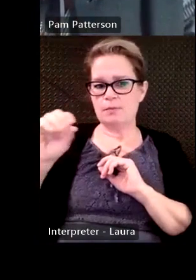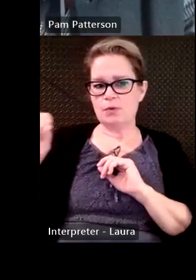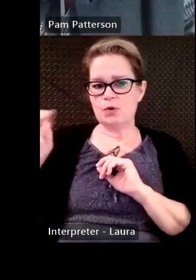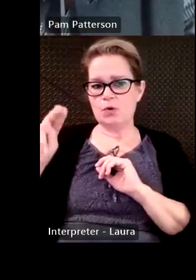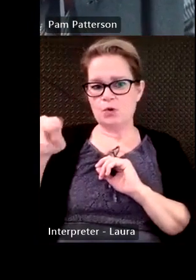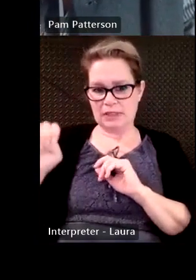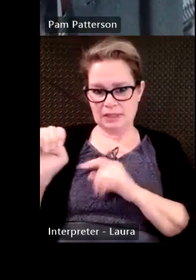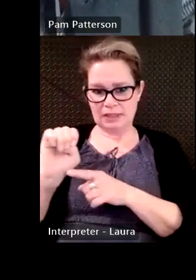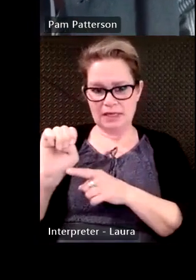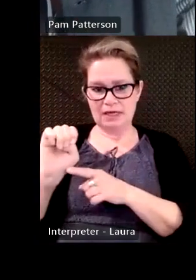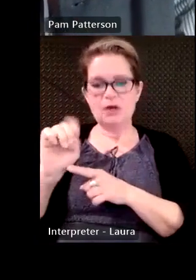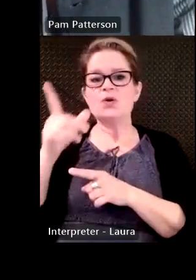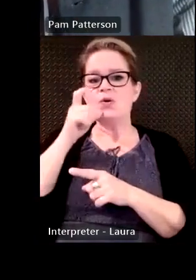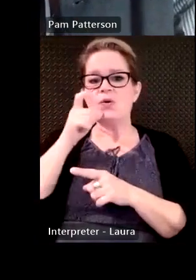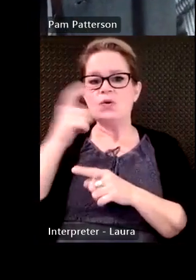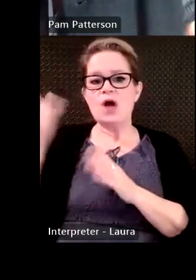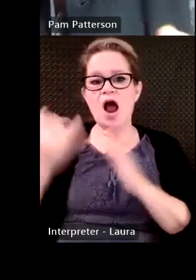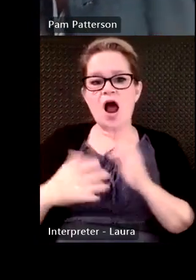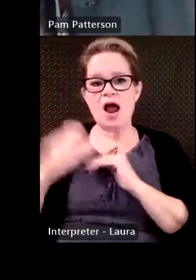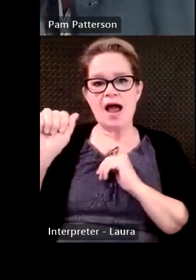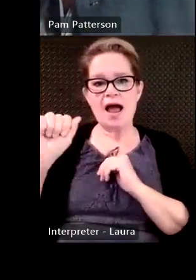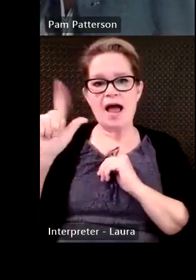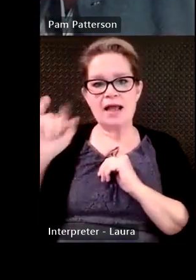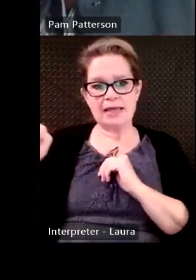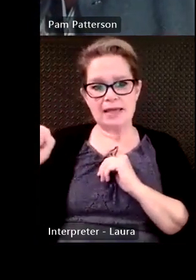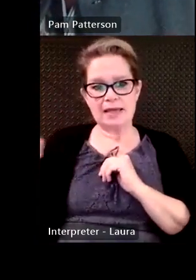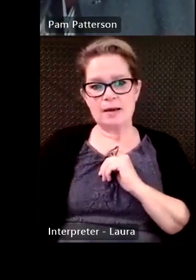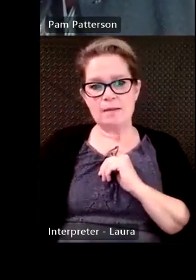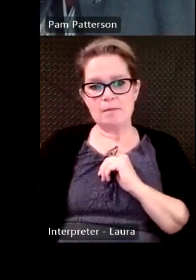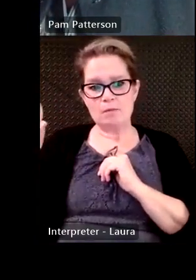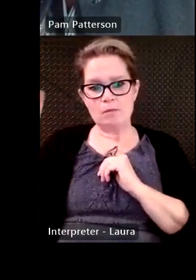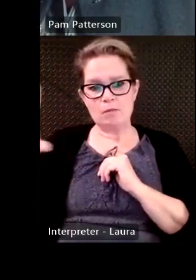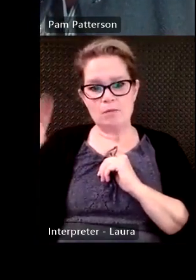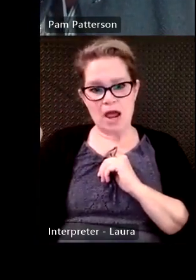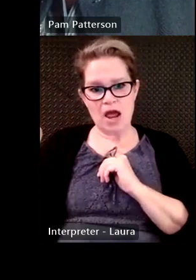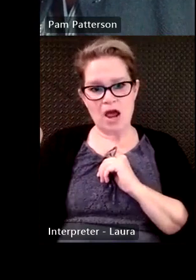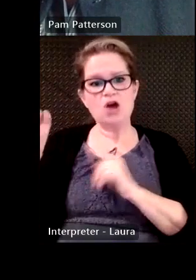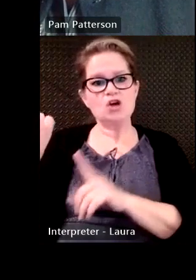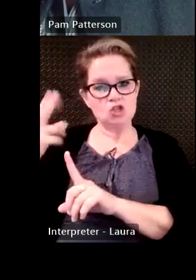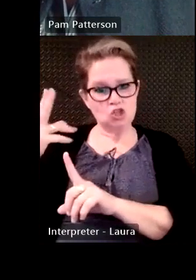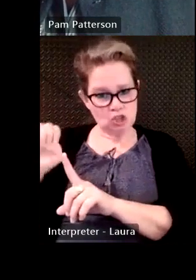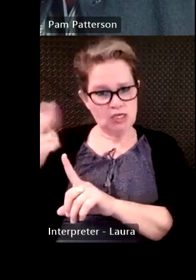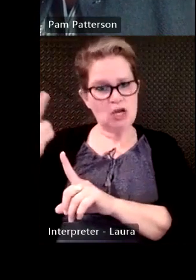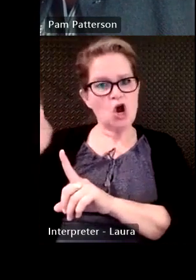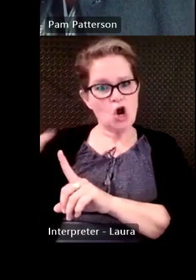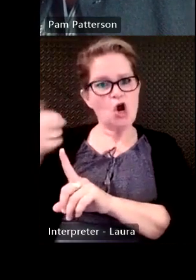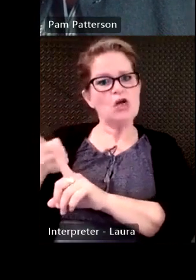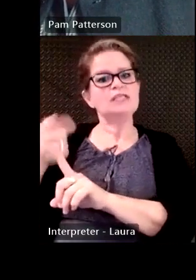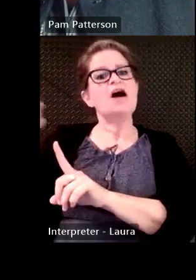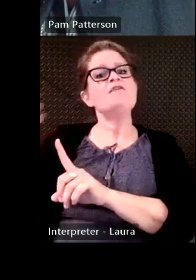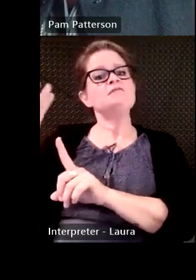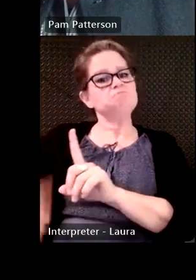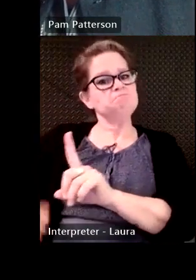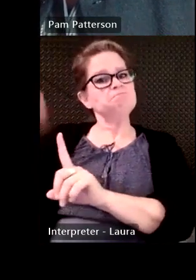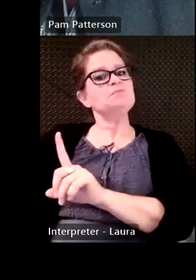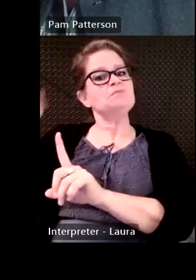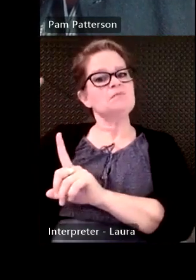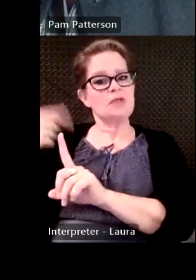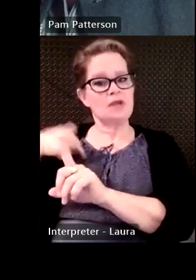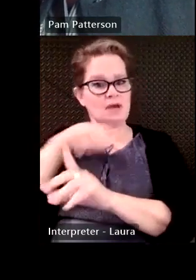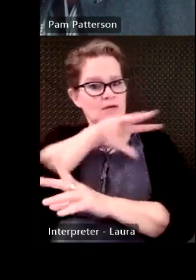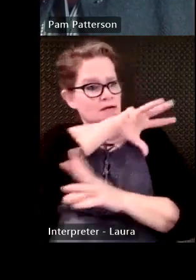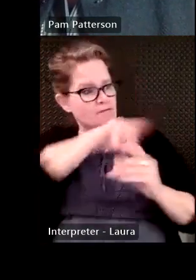Brown. Ali Brown, she, her, is a mixed media artist who investigates past personal archival